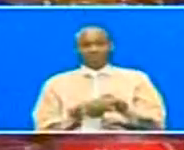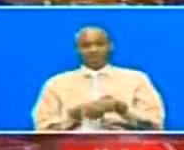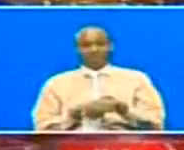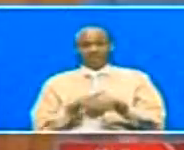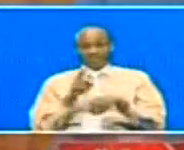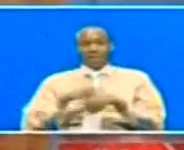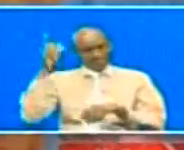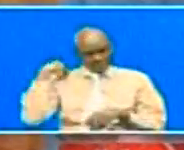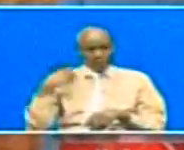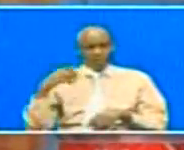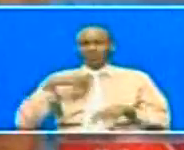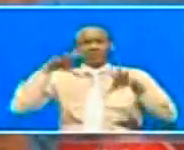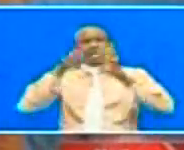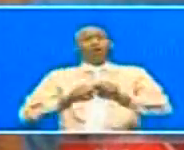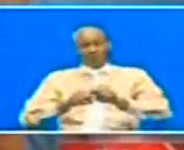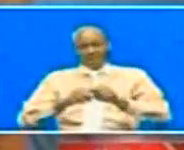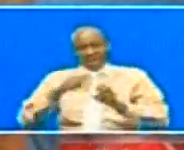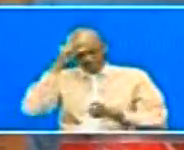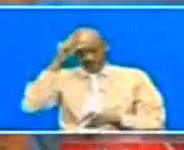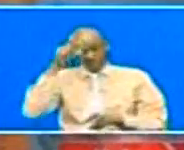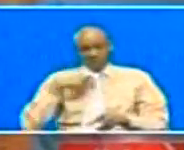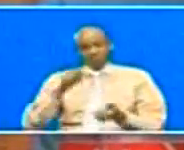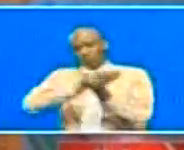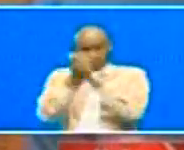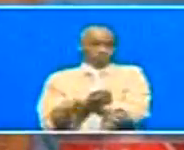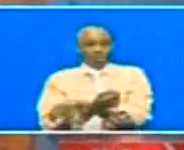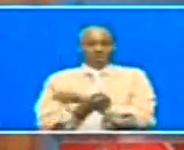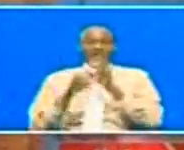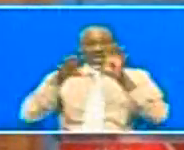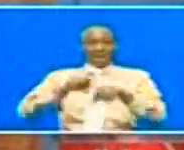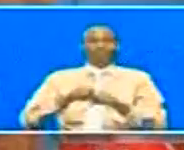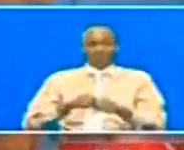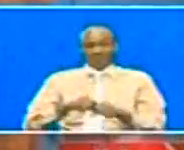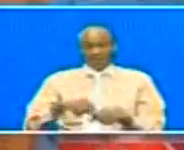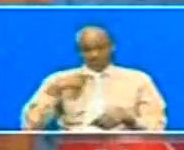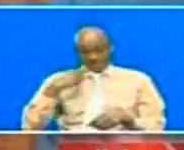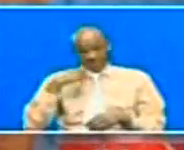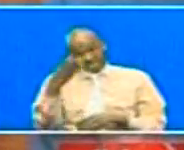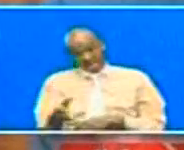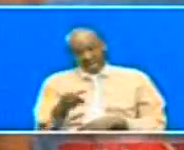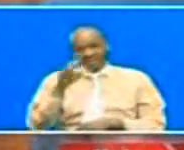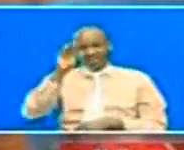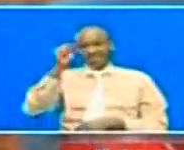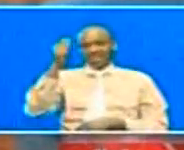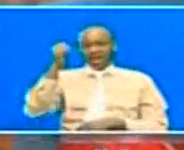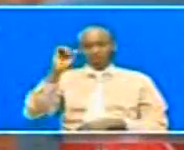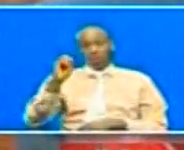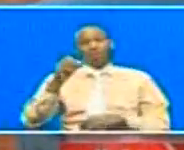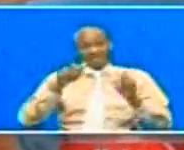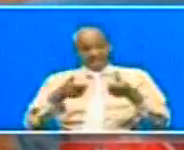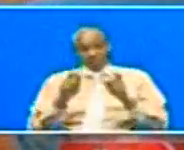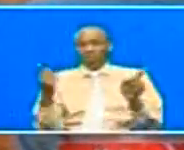was a coup d'etat, yes, and the go downs for Sanyo radios and